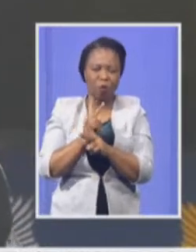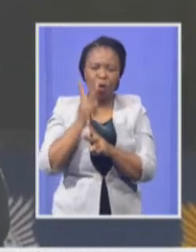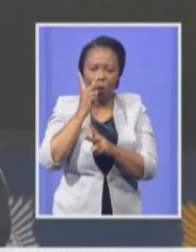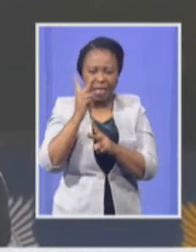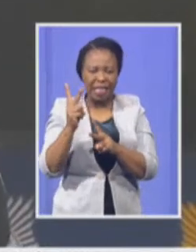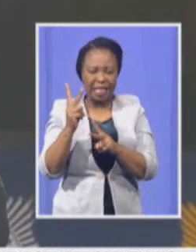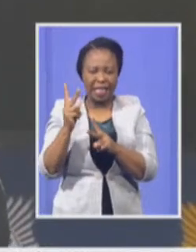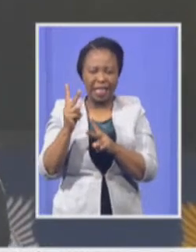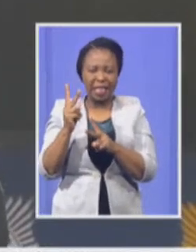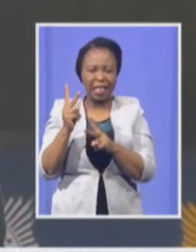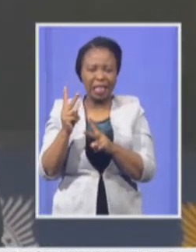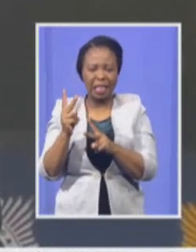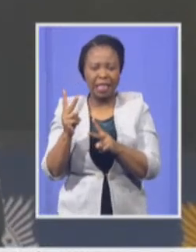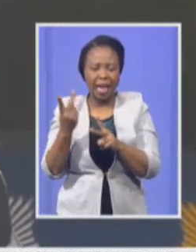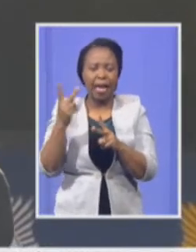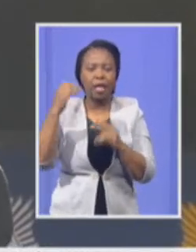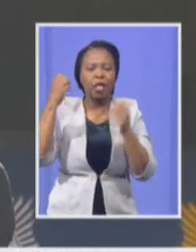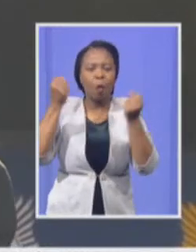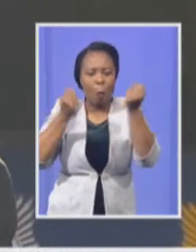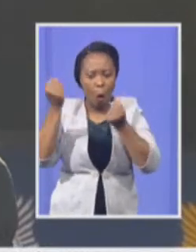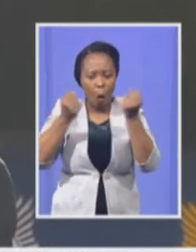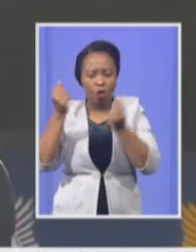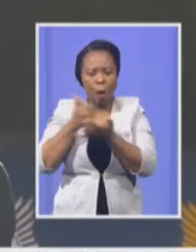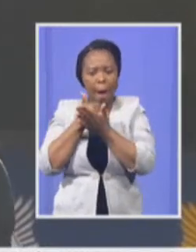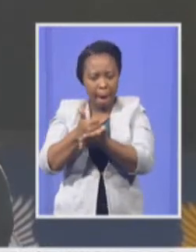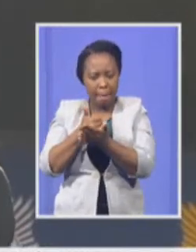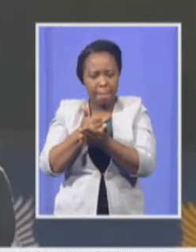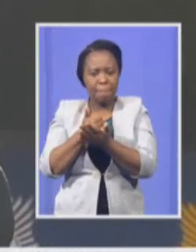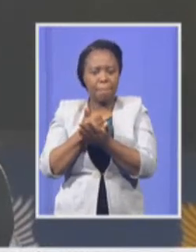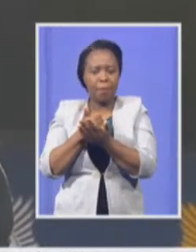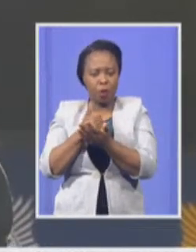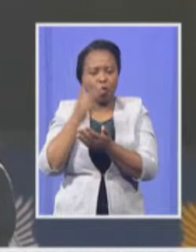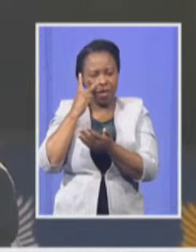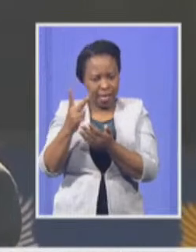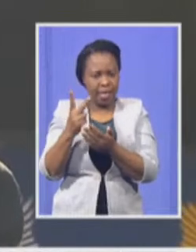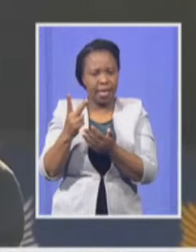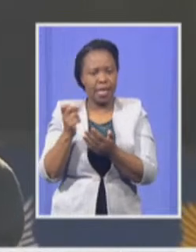insiza into efana nemoto esizobe sikwazile ukuthi